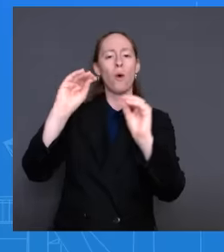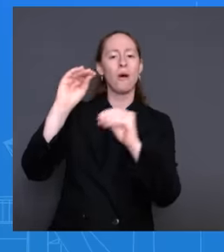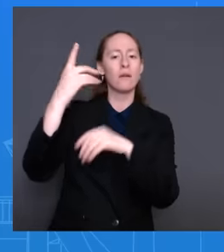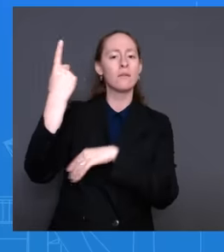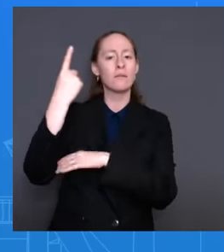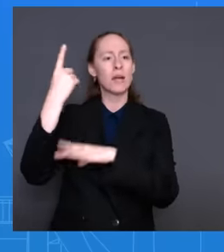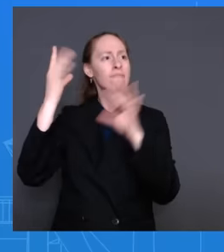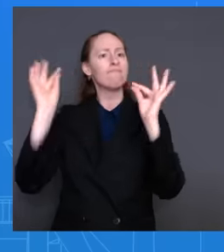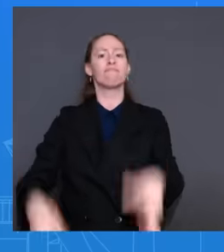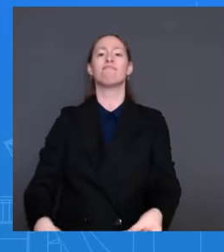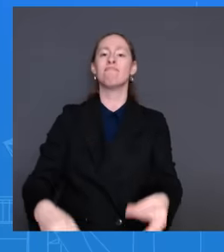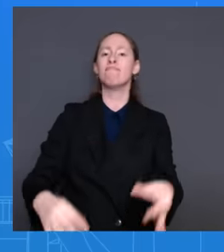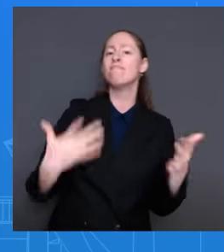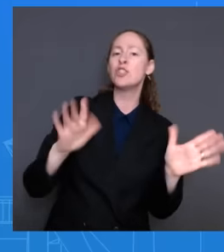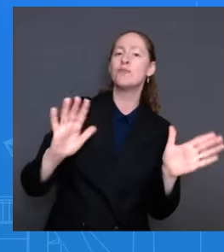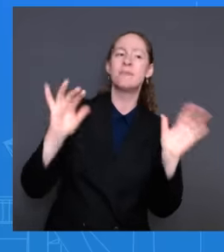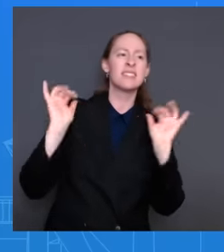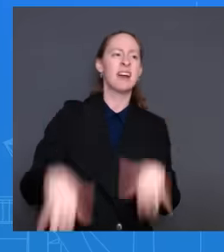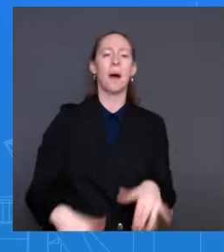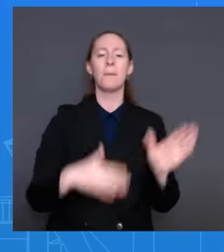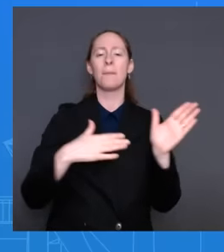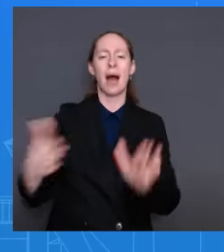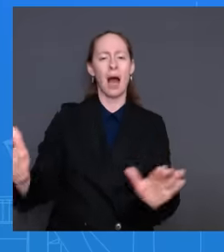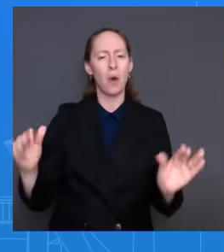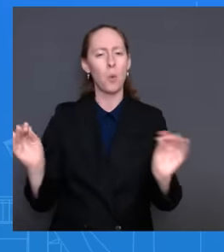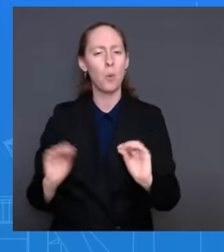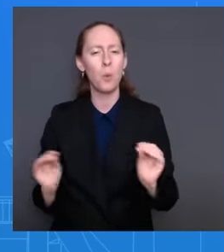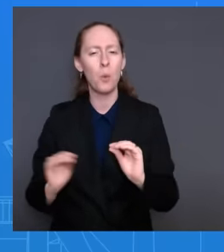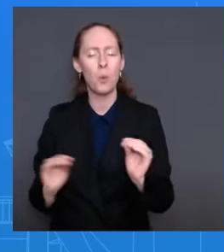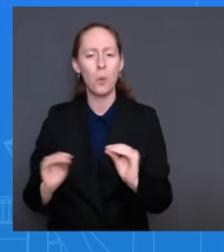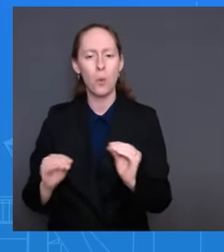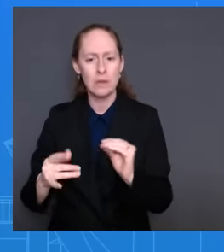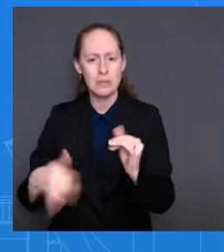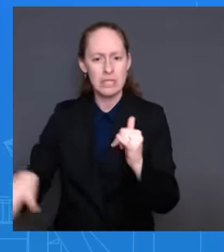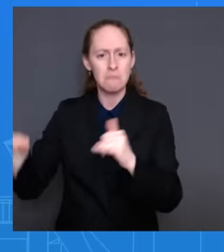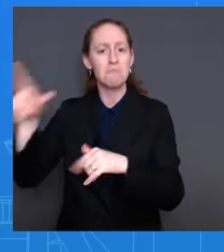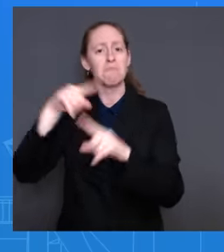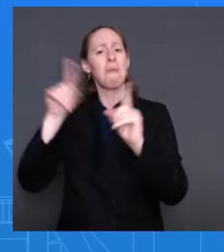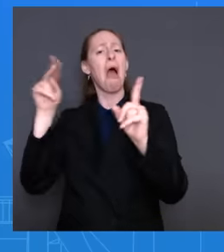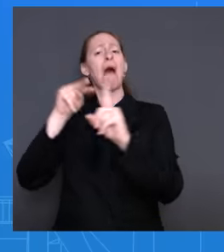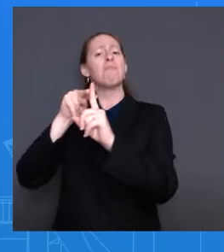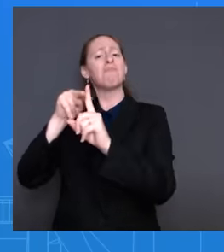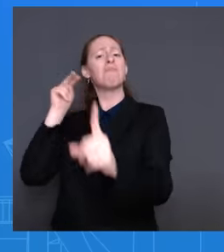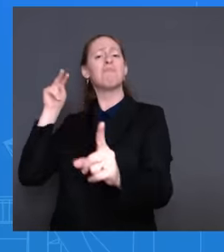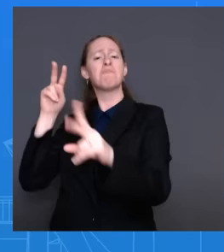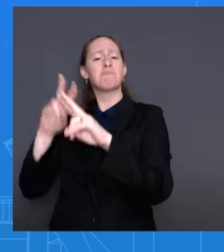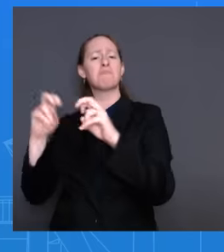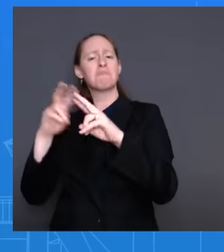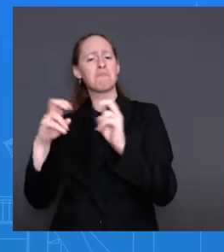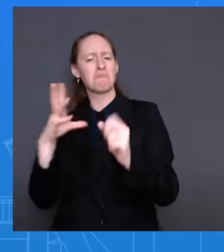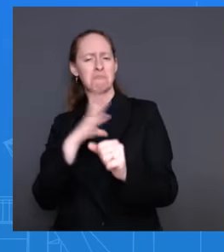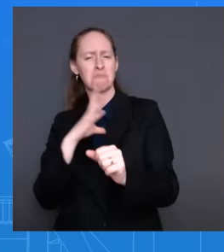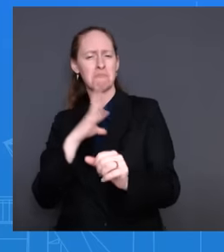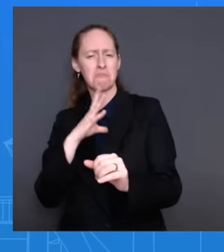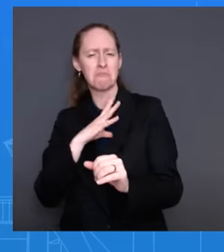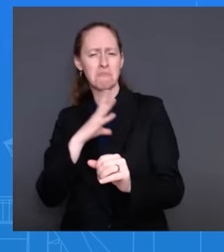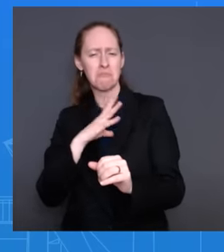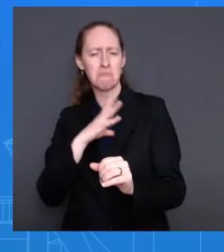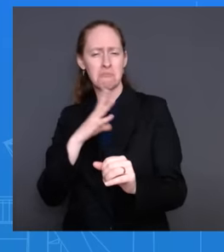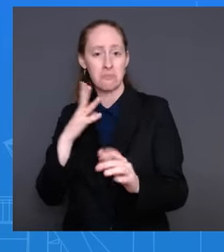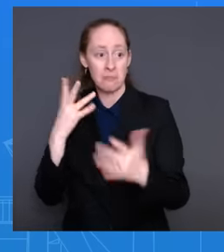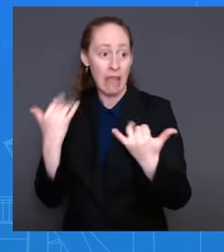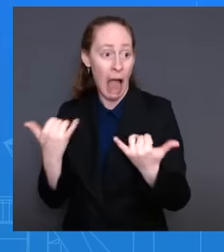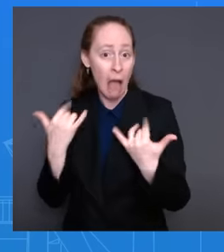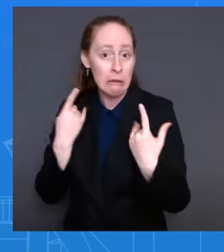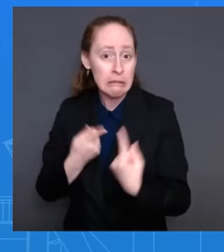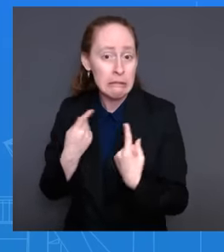of the analysis suggests that the near-term impact would be pretty small. As you're putting together sort of this outreach today with the